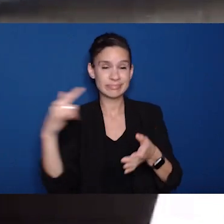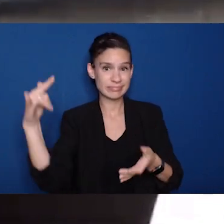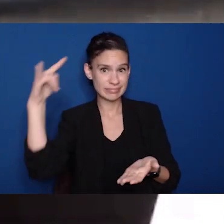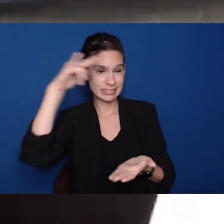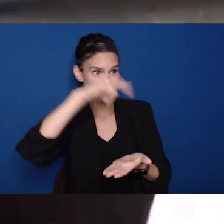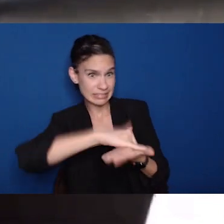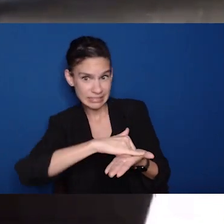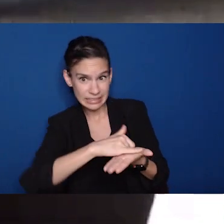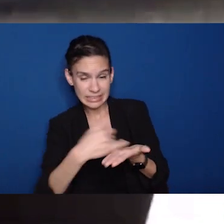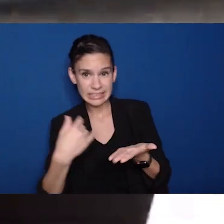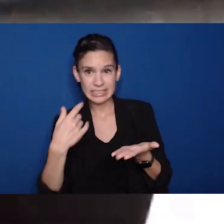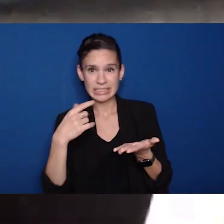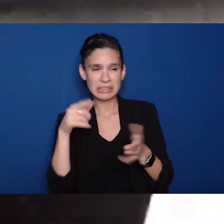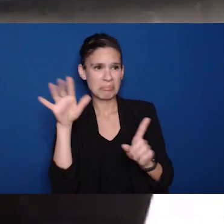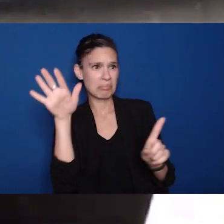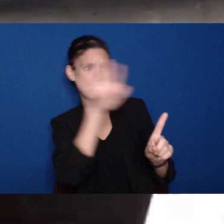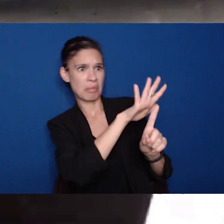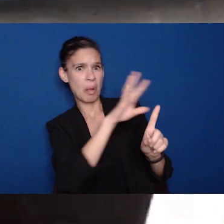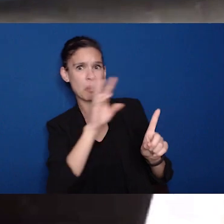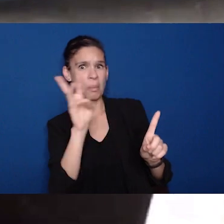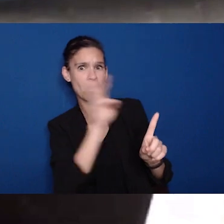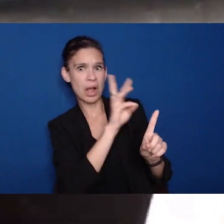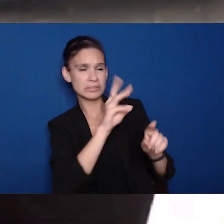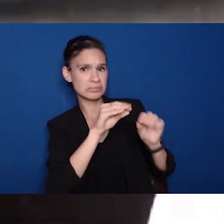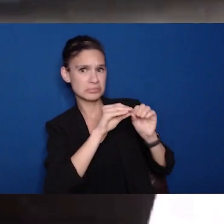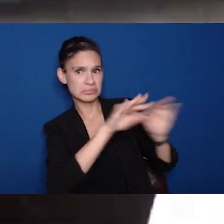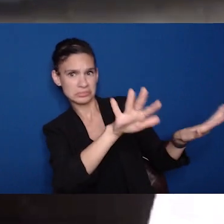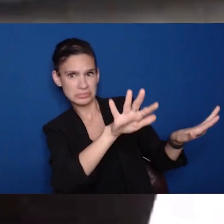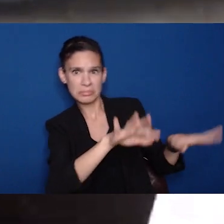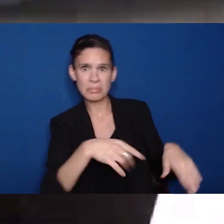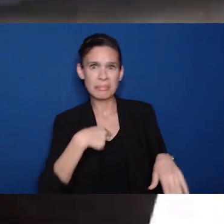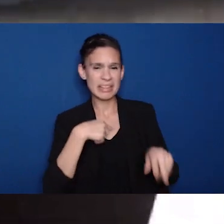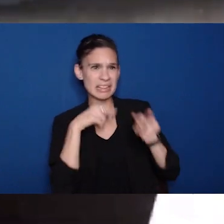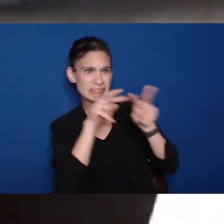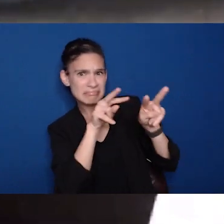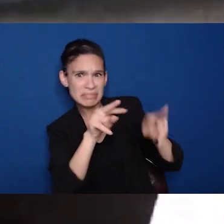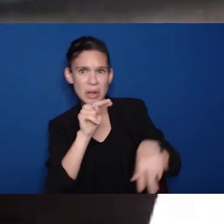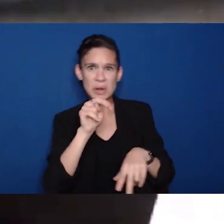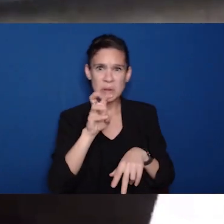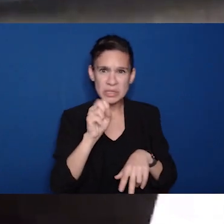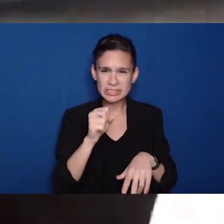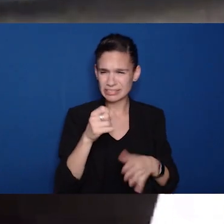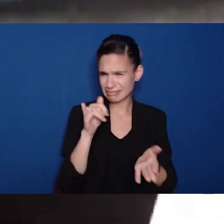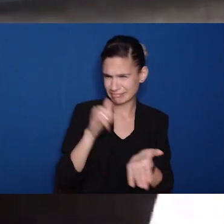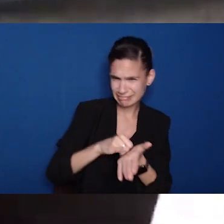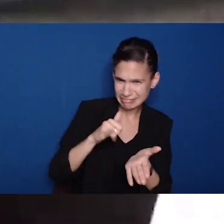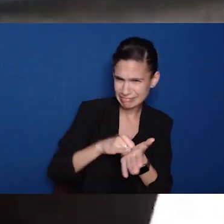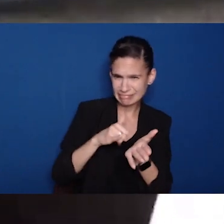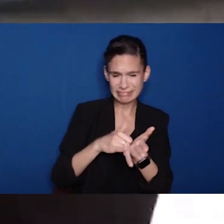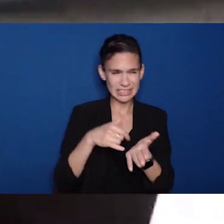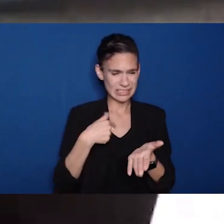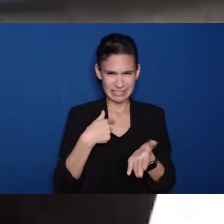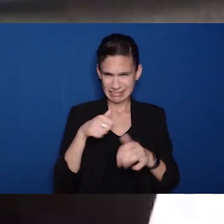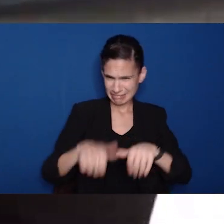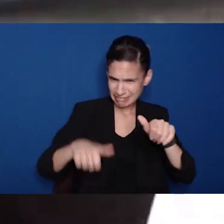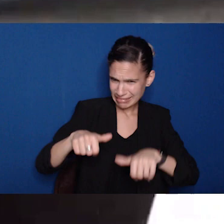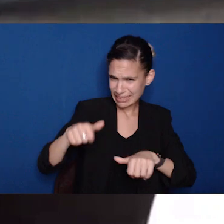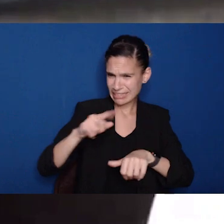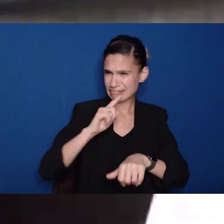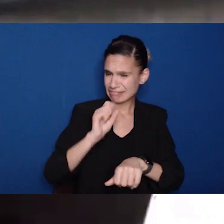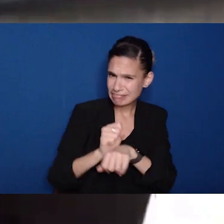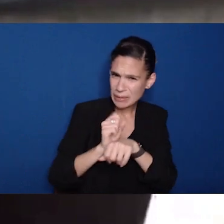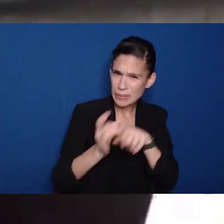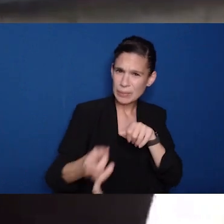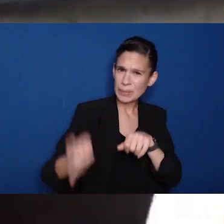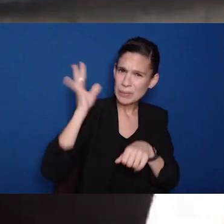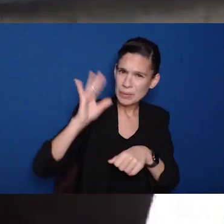it came down. And it was just like, what is this? I mean, just watch the news, and we just couldn't believe how quickly it was spreading in